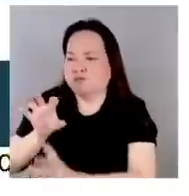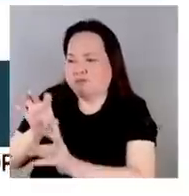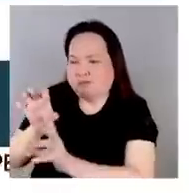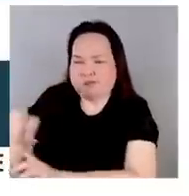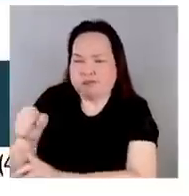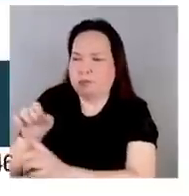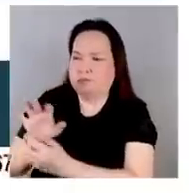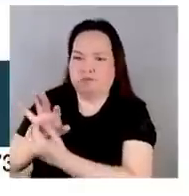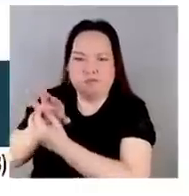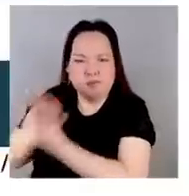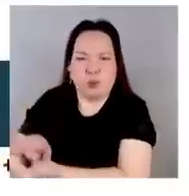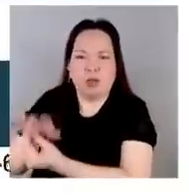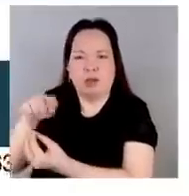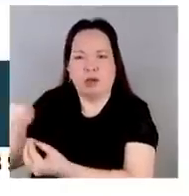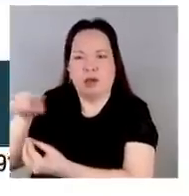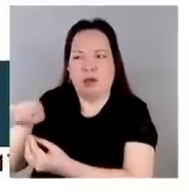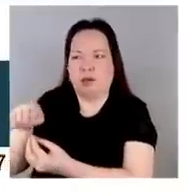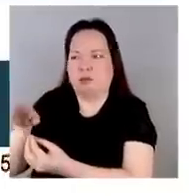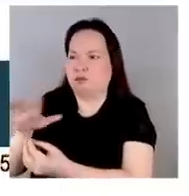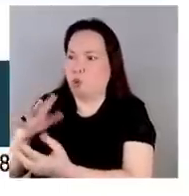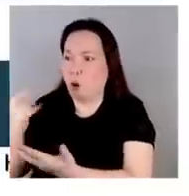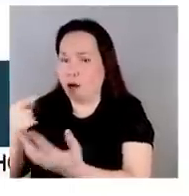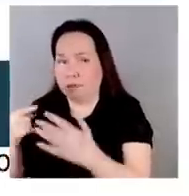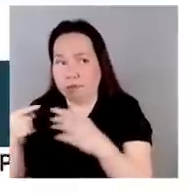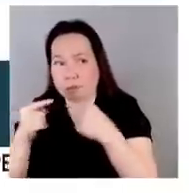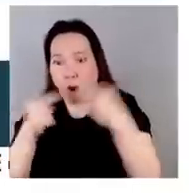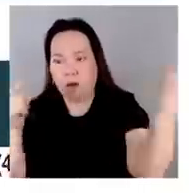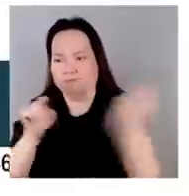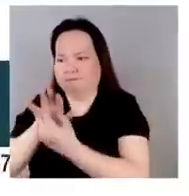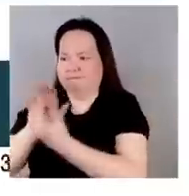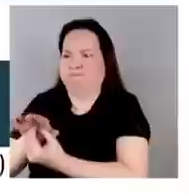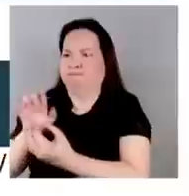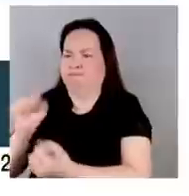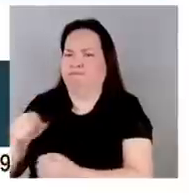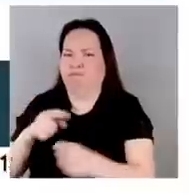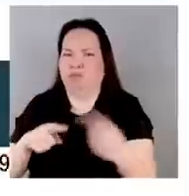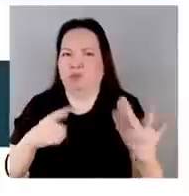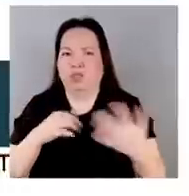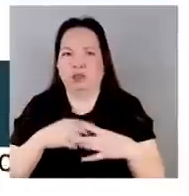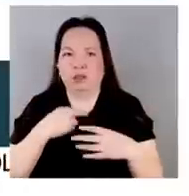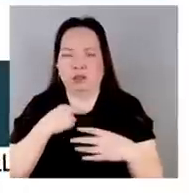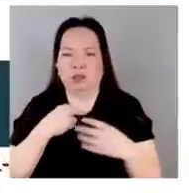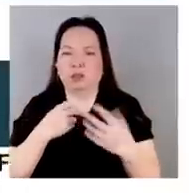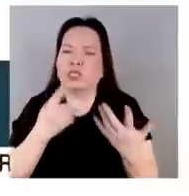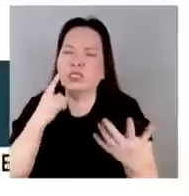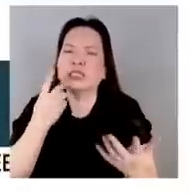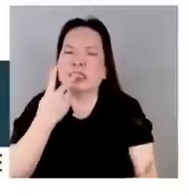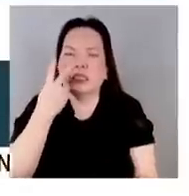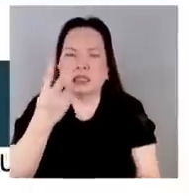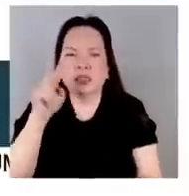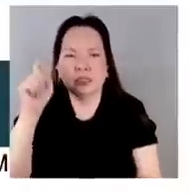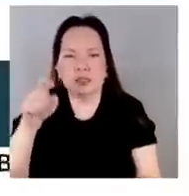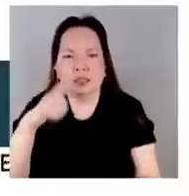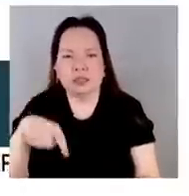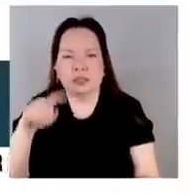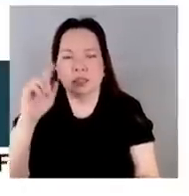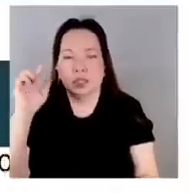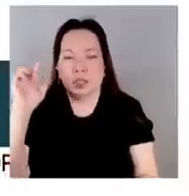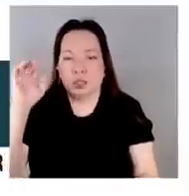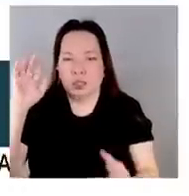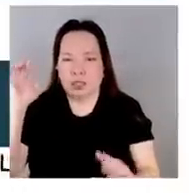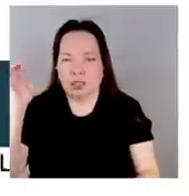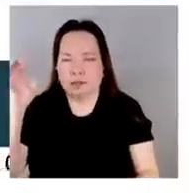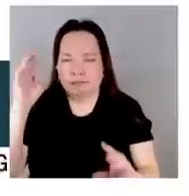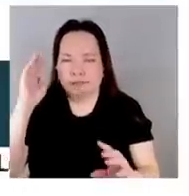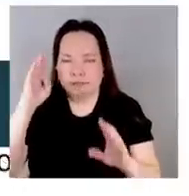drug war. So we'd really like to see from the Marcos administration a genuine attempt to address these issues. And, you know, it's been